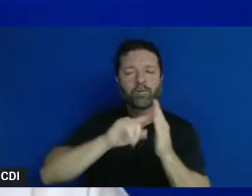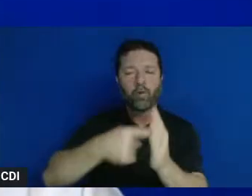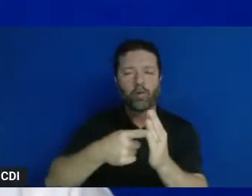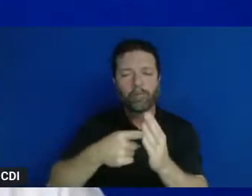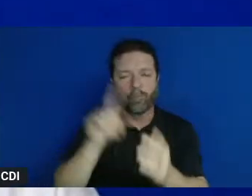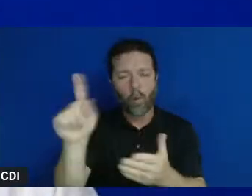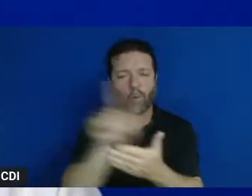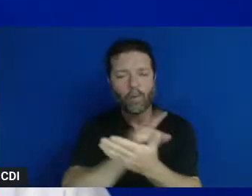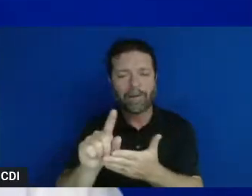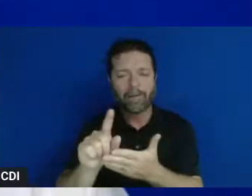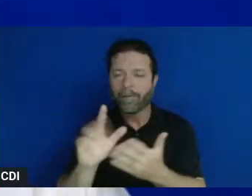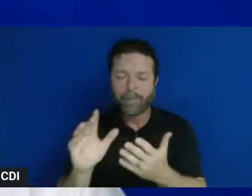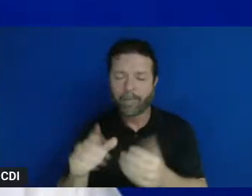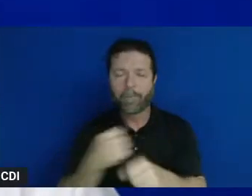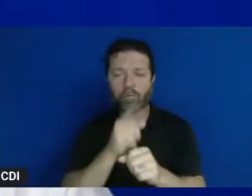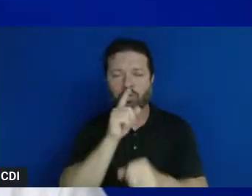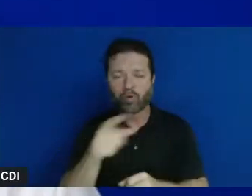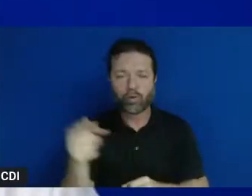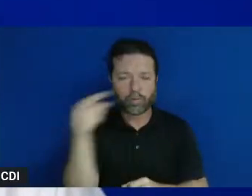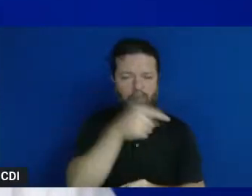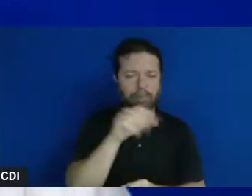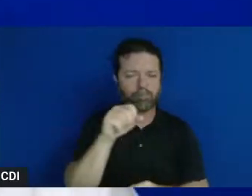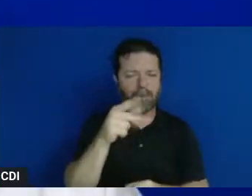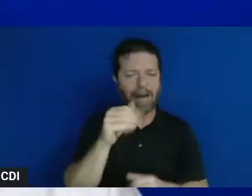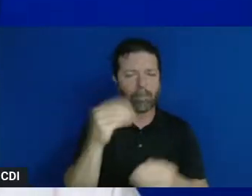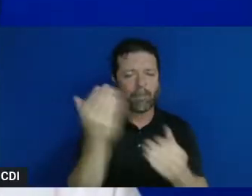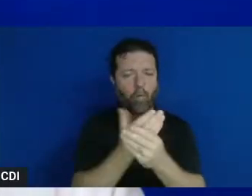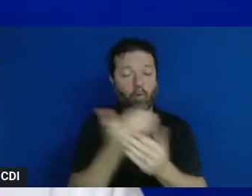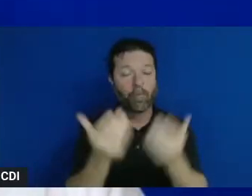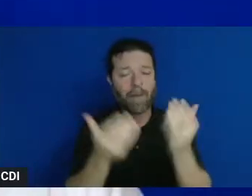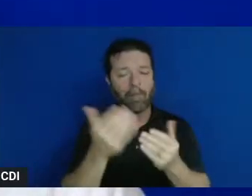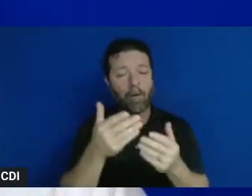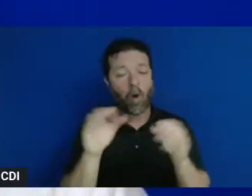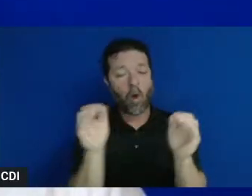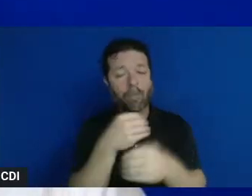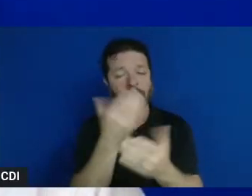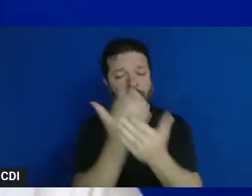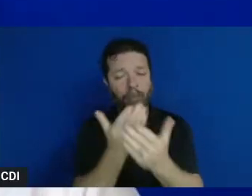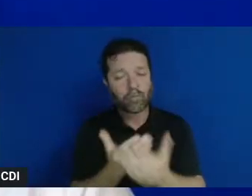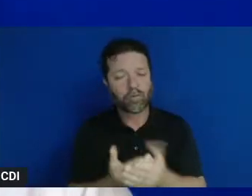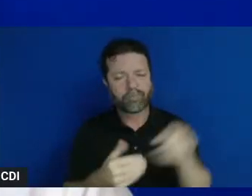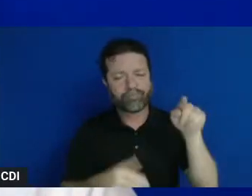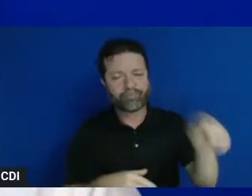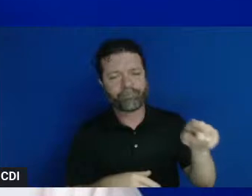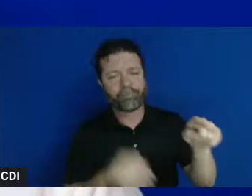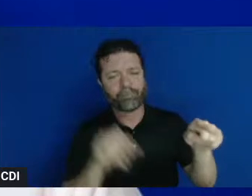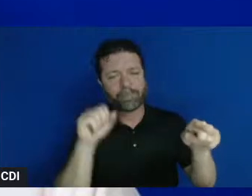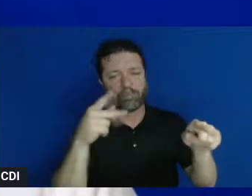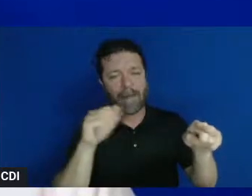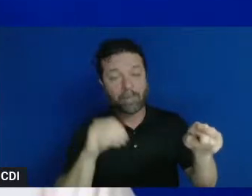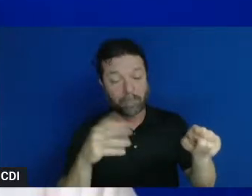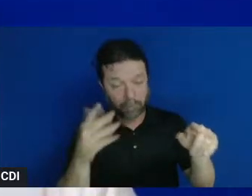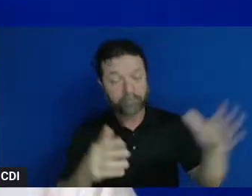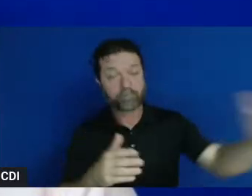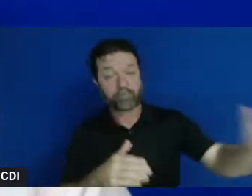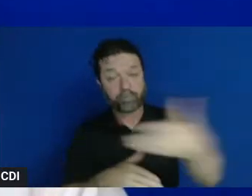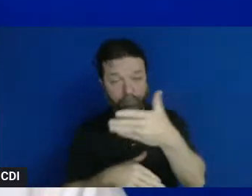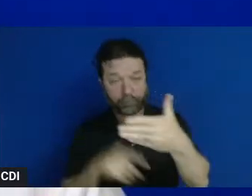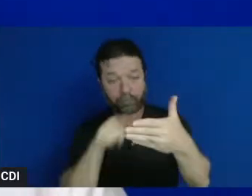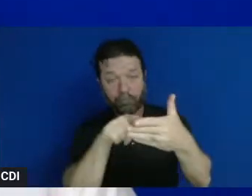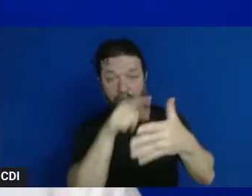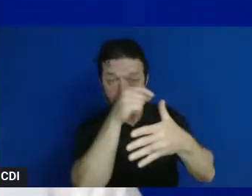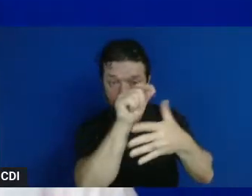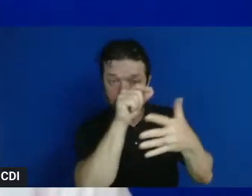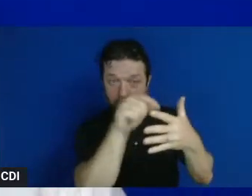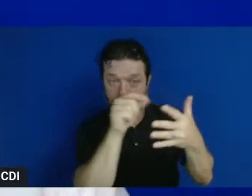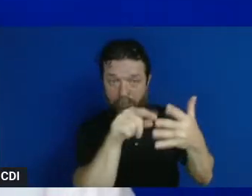the. It was after the final interview, I believe. And when you're going through the office verification process, uh, treat it like if